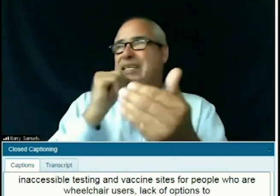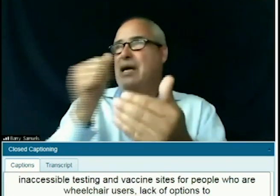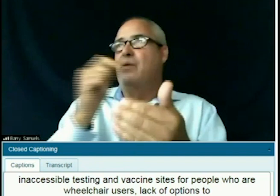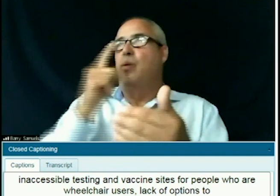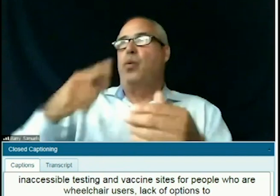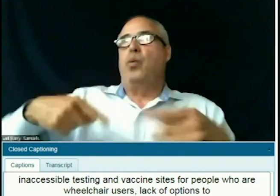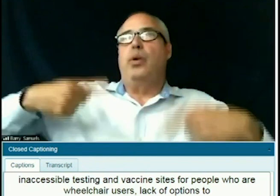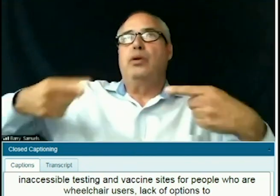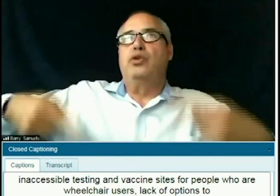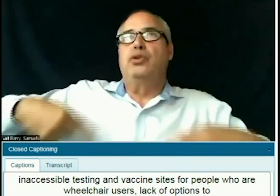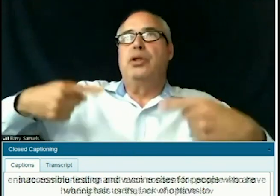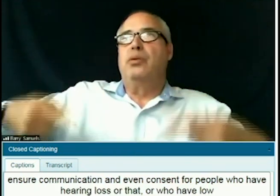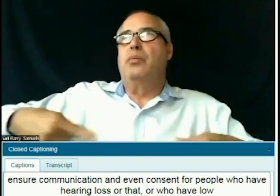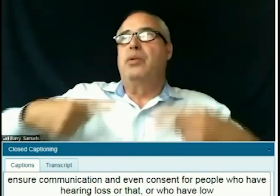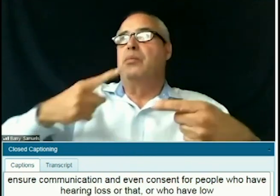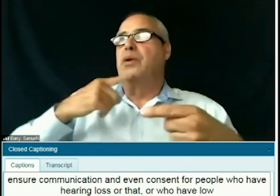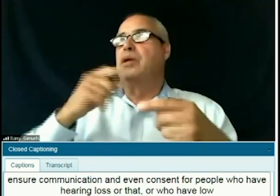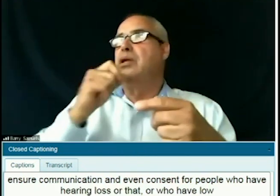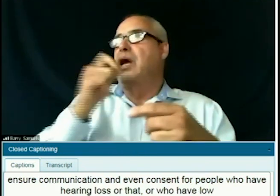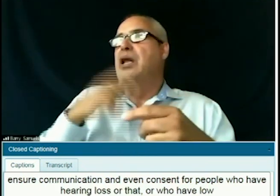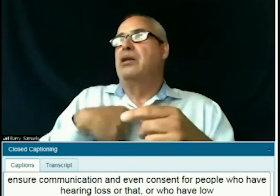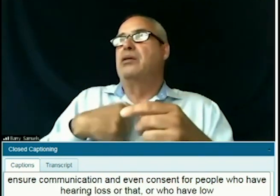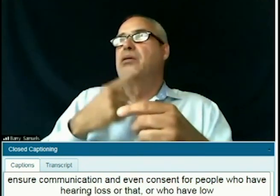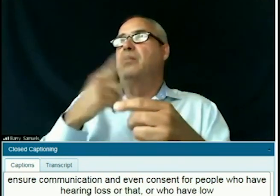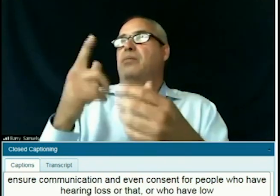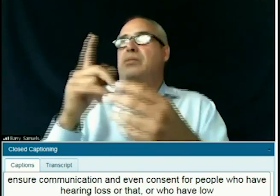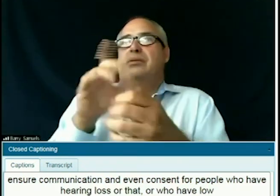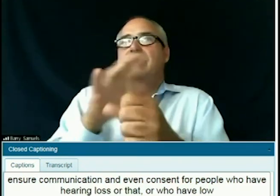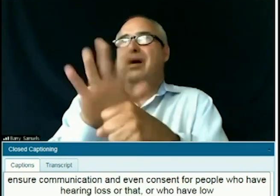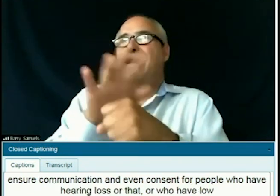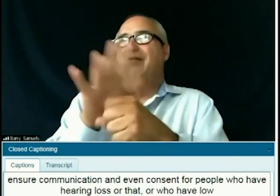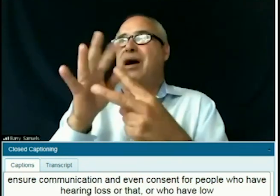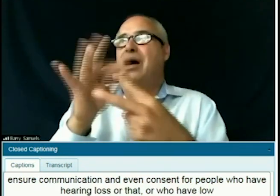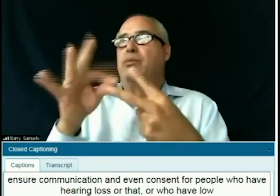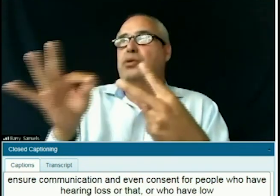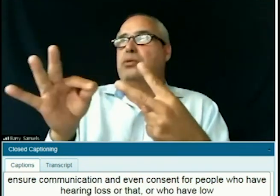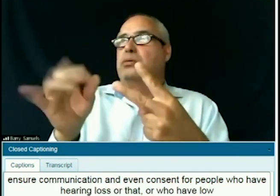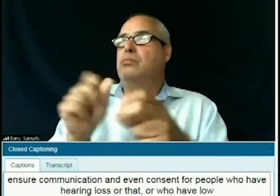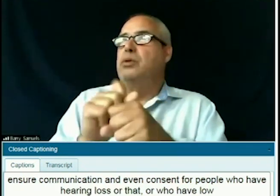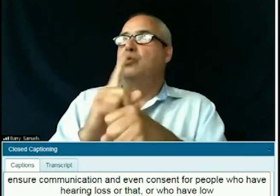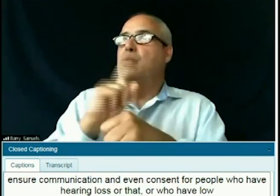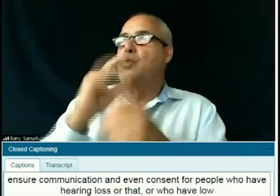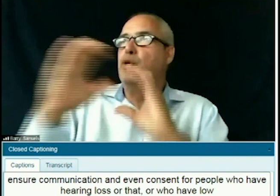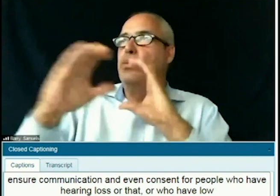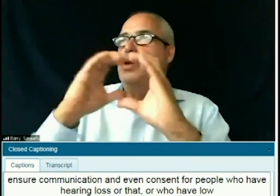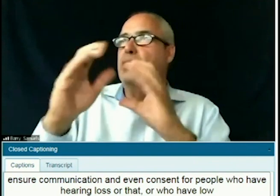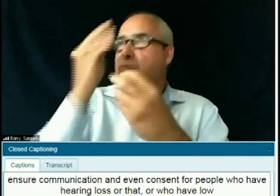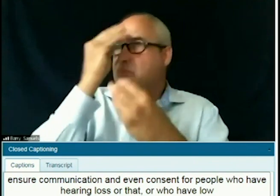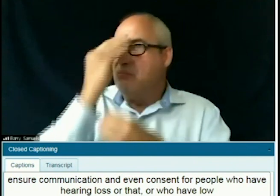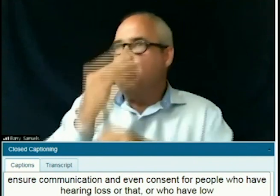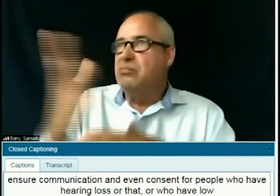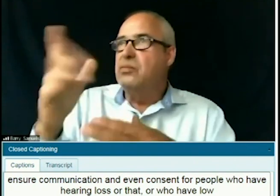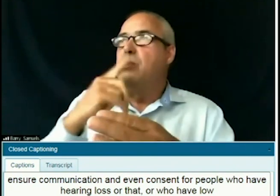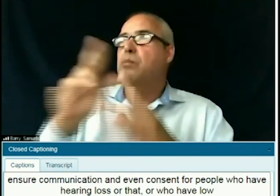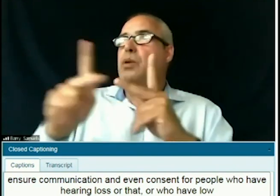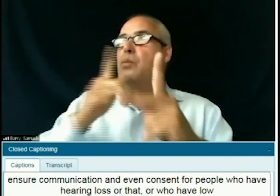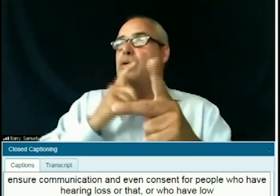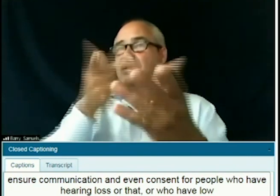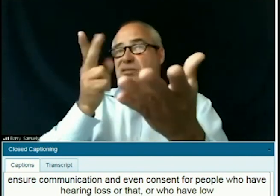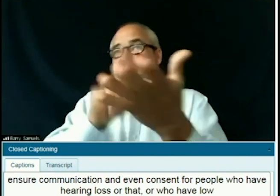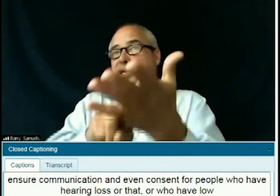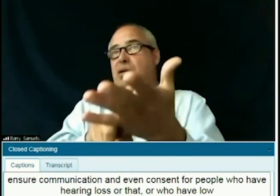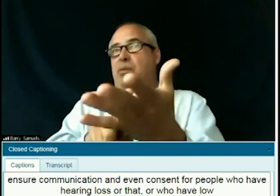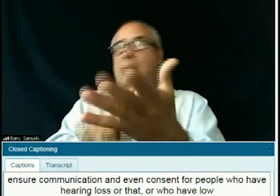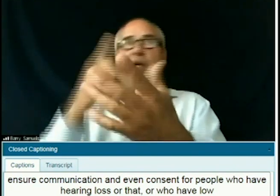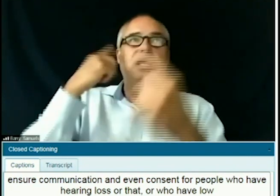users, lack of options to ensure communication and even consent for people who have hearing